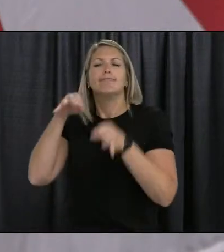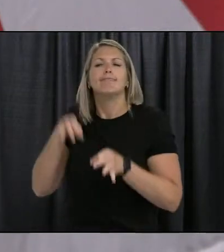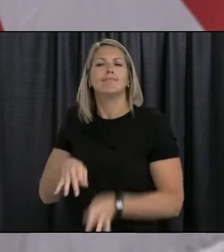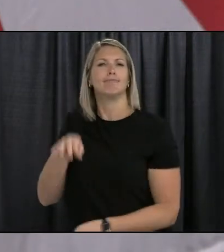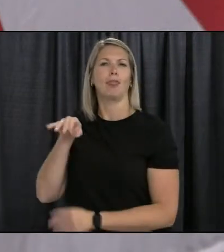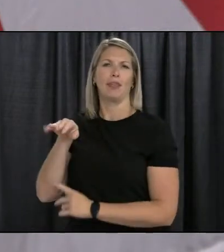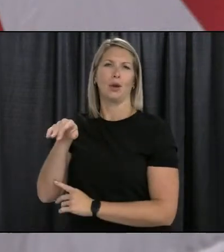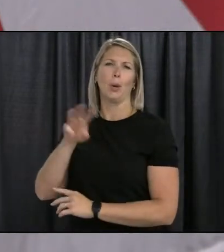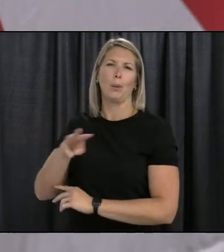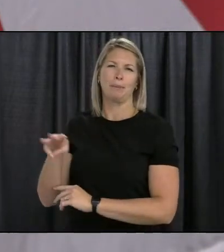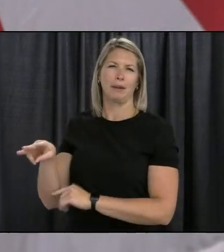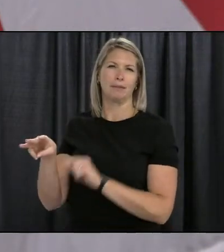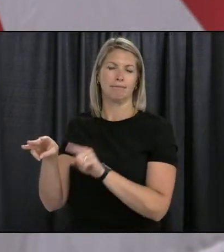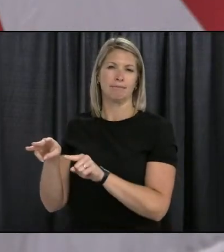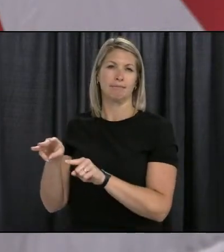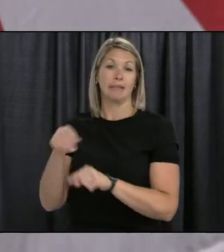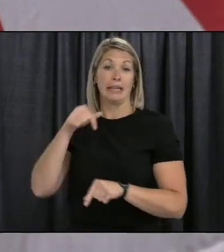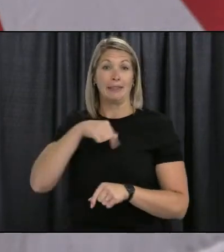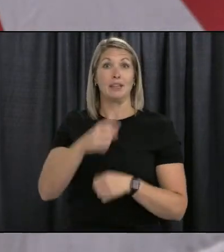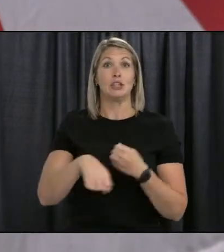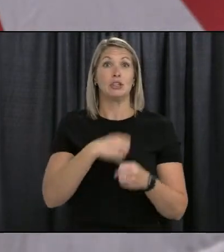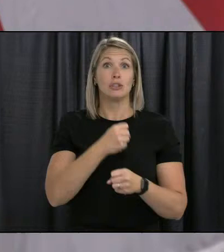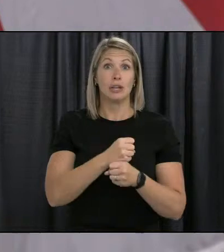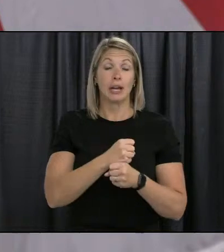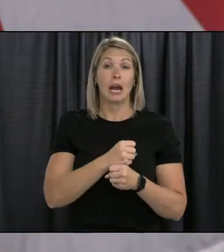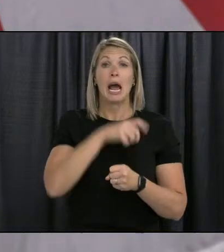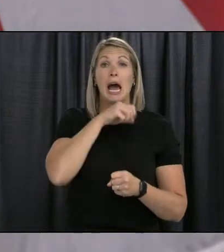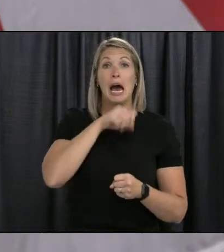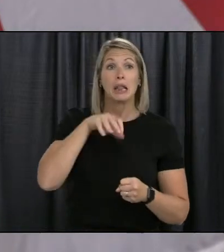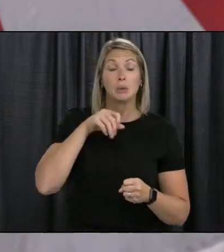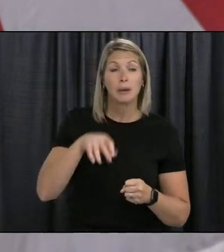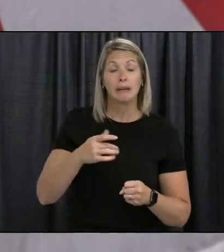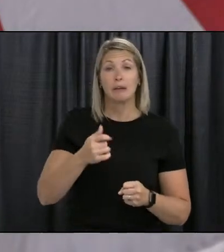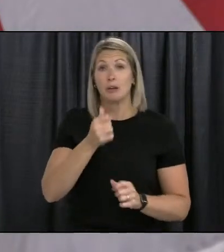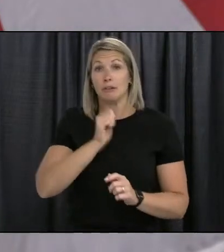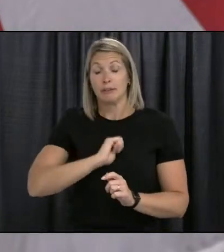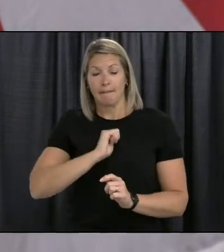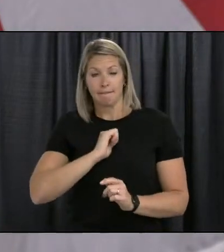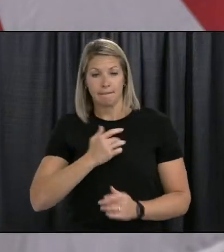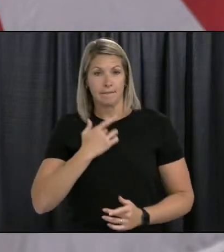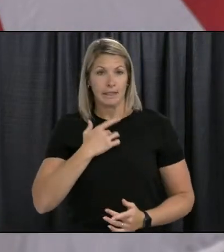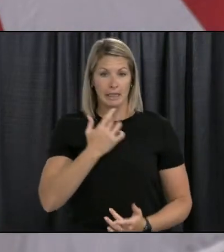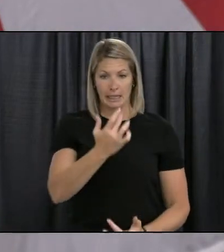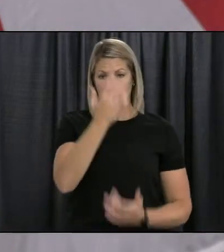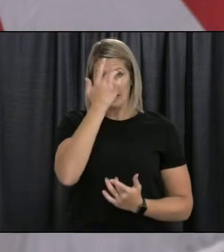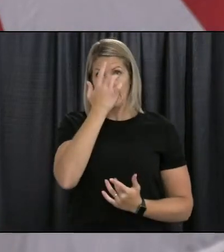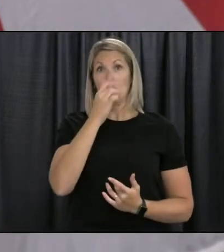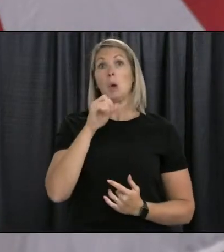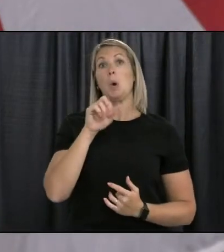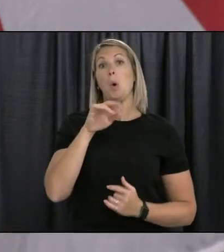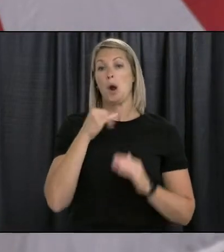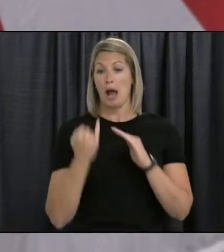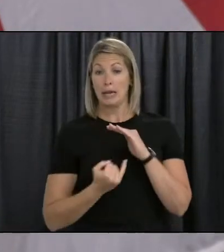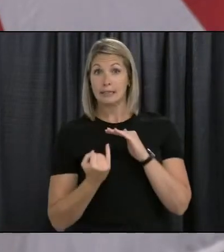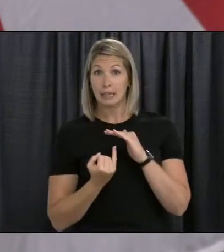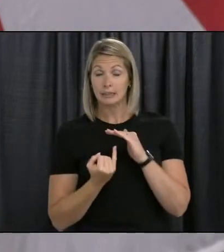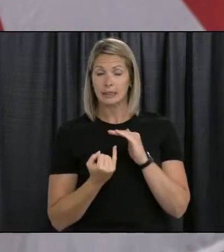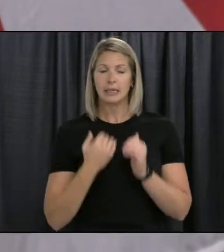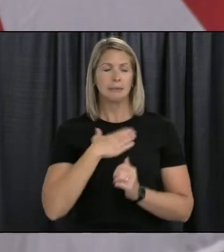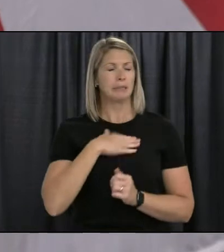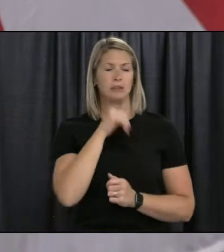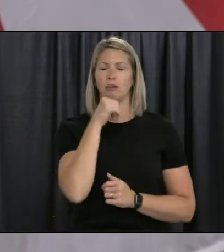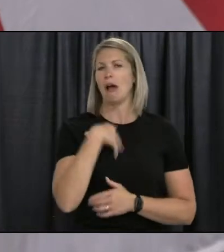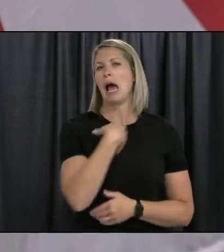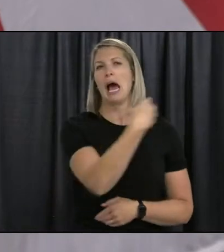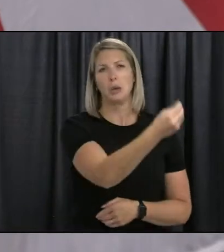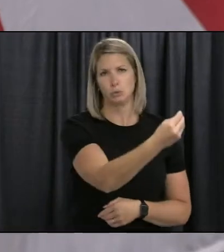guidance. This Halloween, if you are feeling ill or are self-isolating for any reason, do not go trick-or-treating.